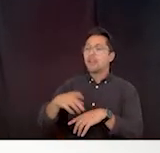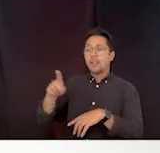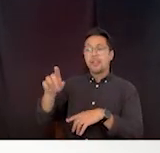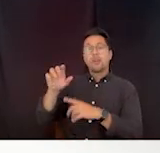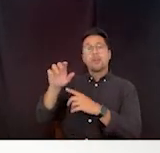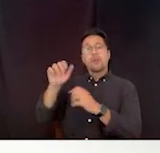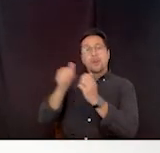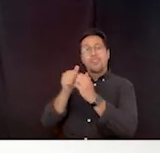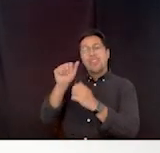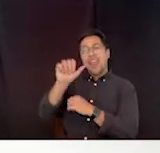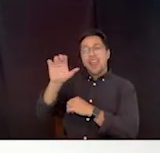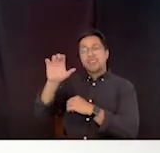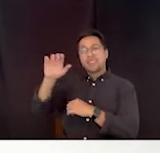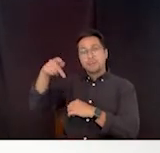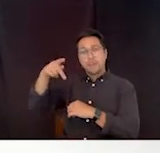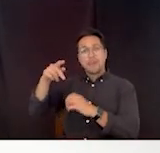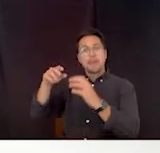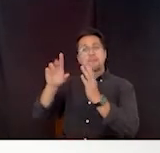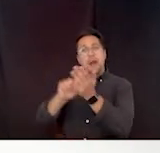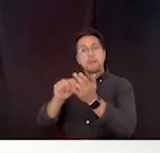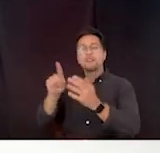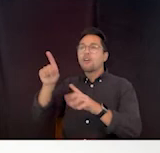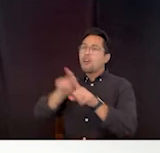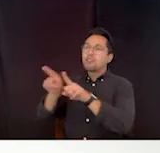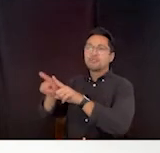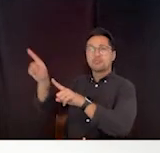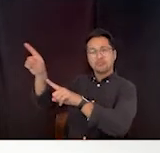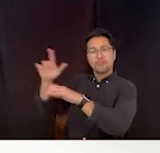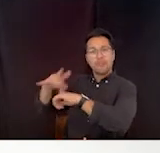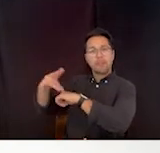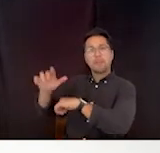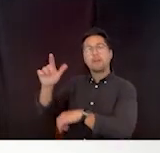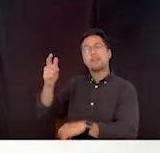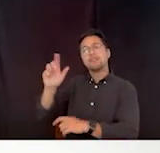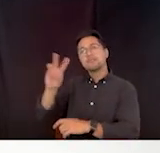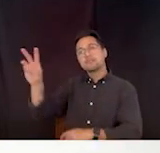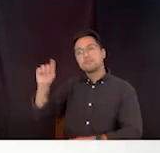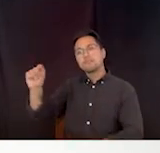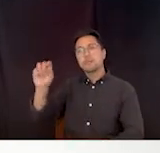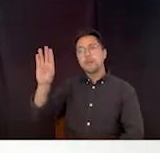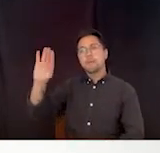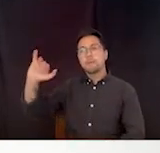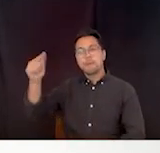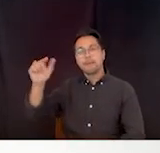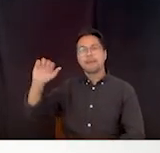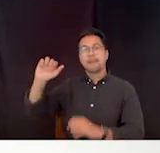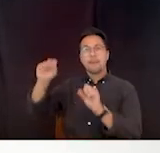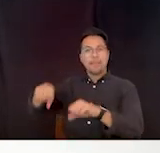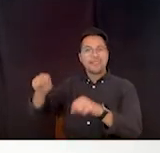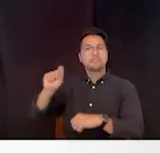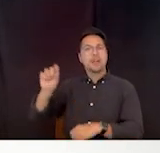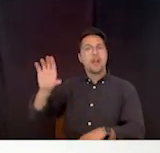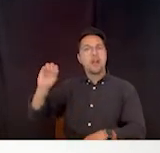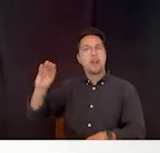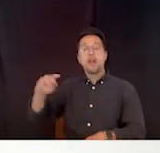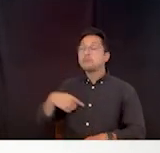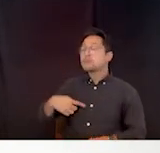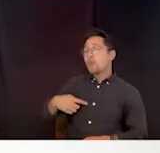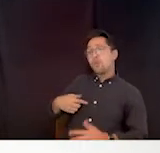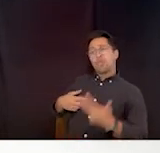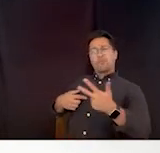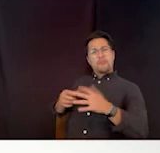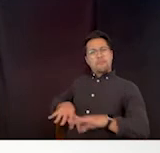AAPC Publishing, but you can also find it on my website at www.bigabilities.com. But I want to give you 3 takeaways from that book,